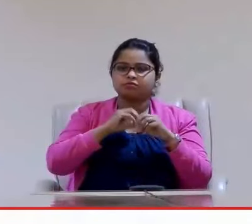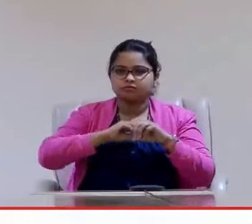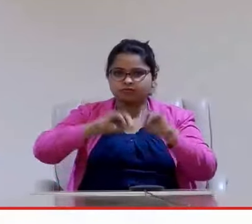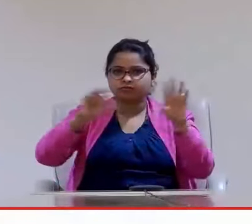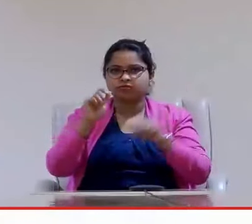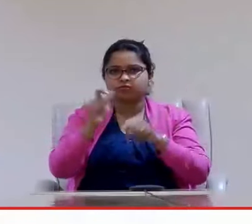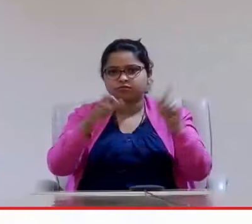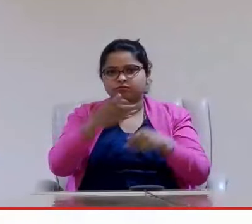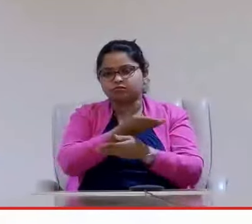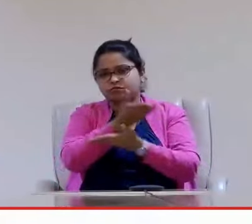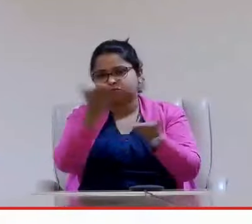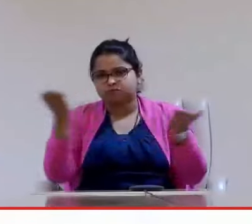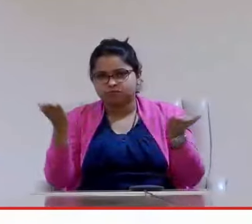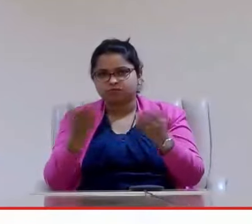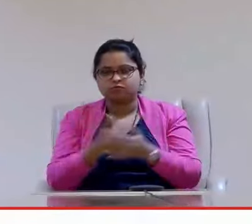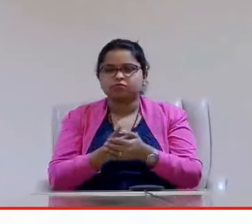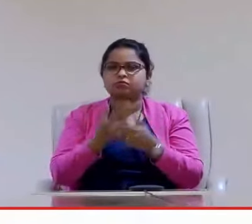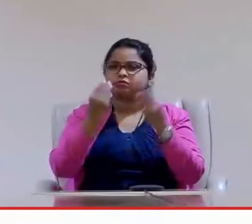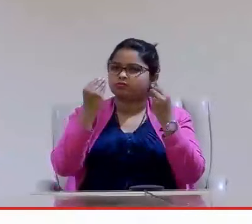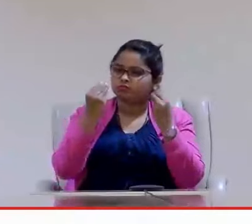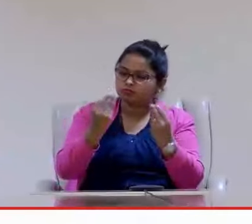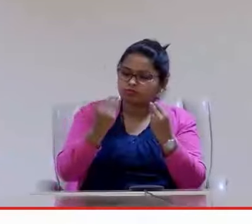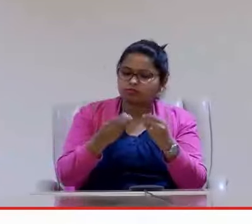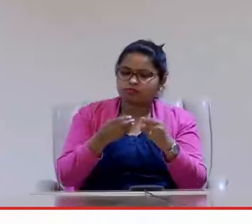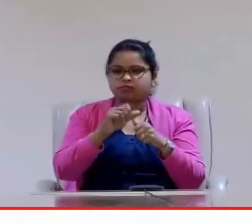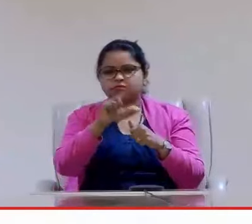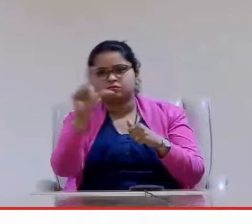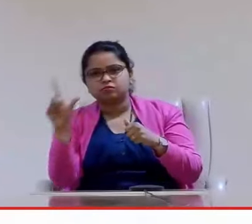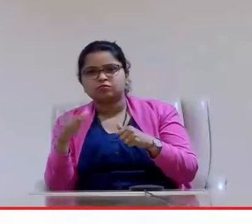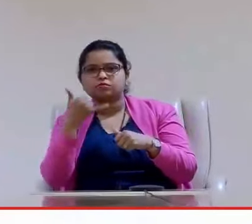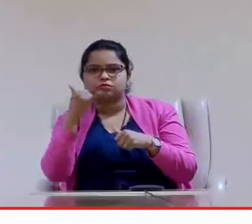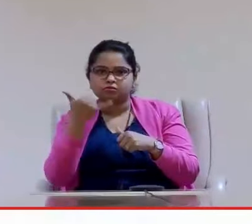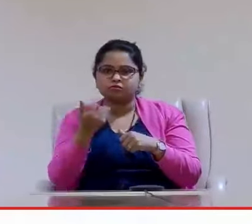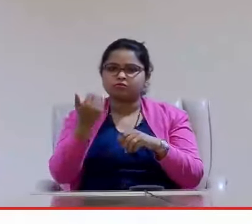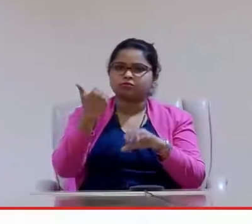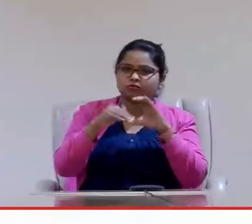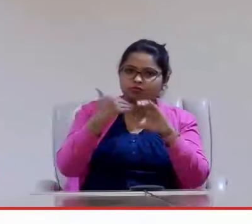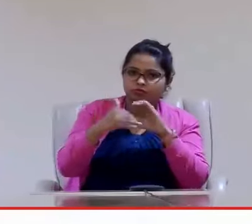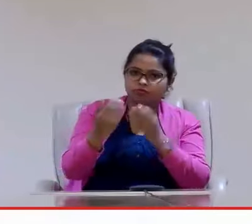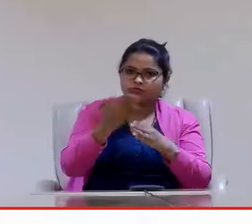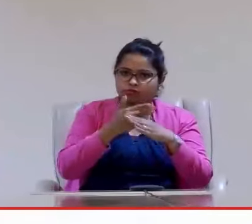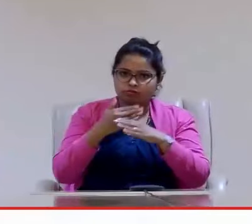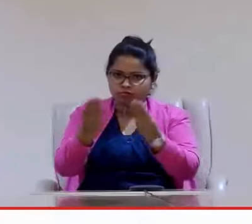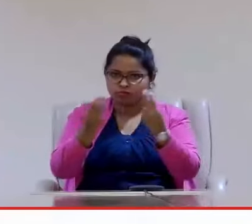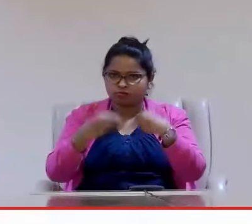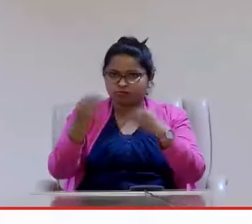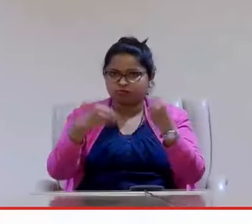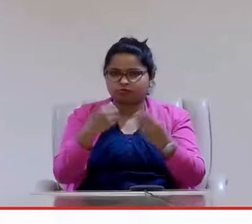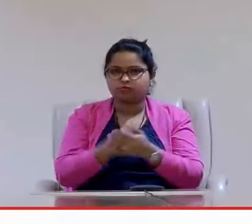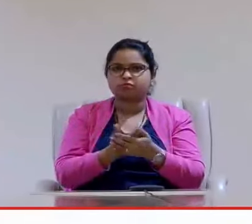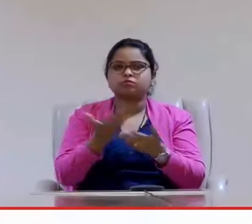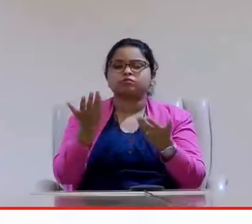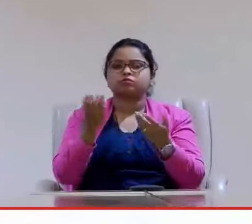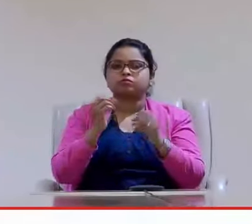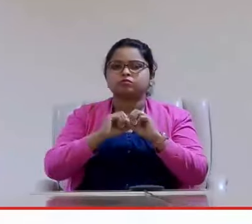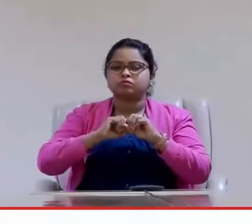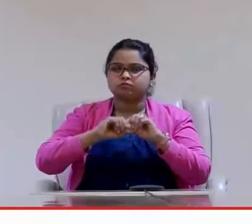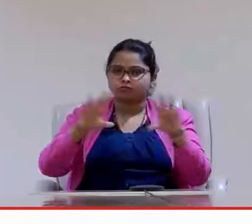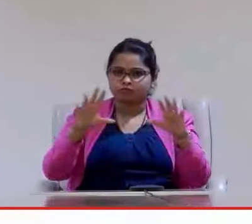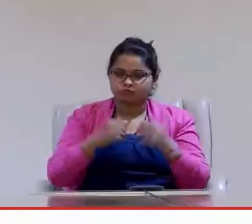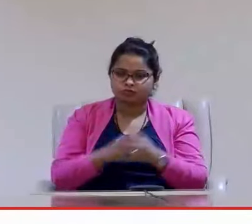everyone. Hence, we are requesting everyone to share their phone numbers and email IDs so that we can have this sent across, the link sent across to